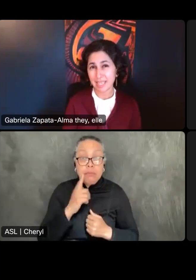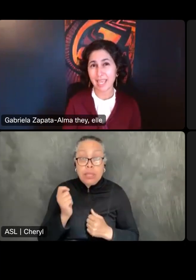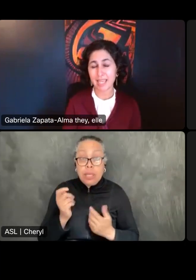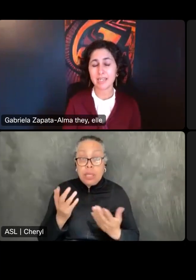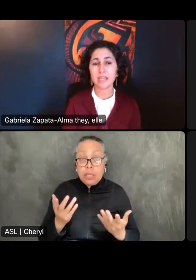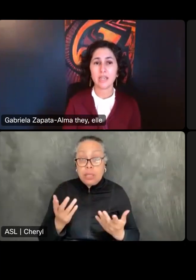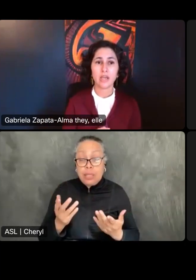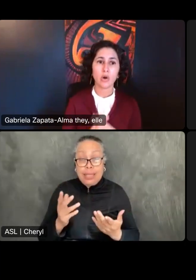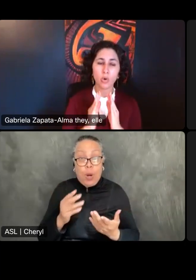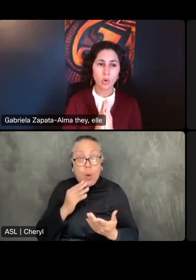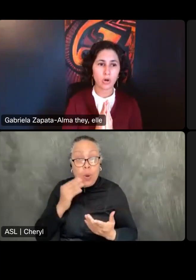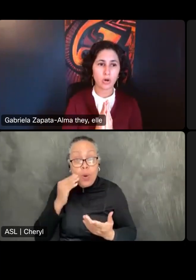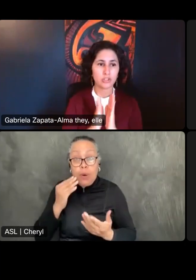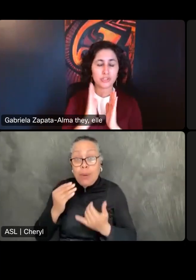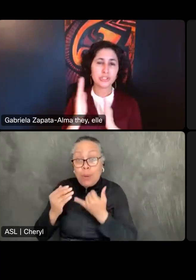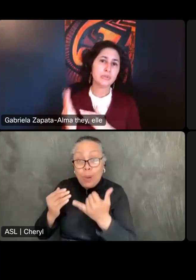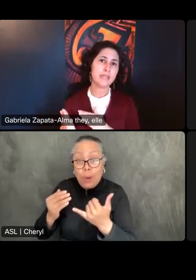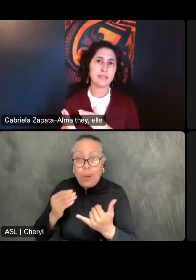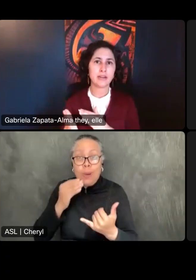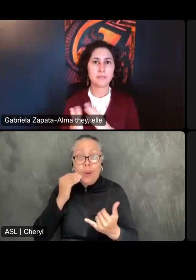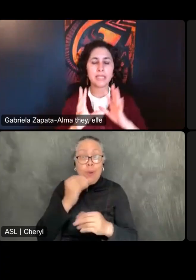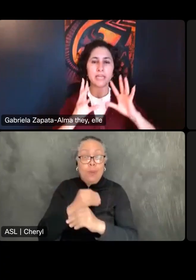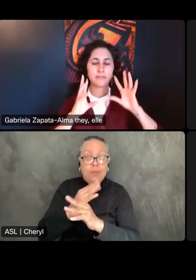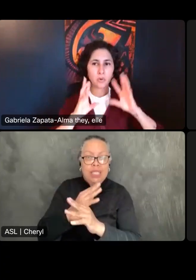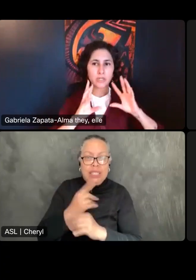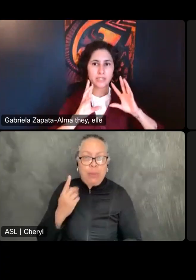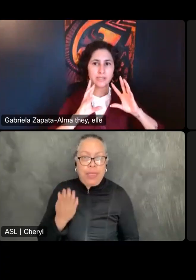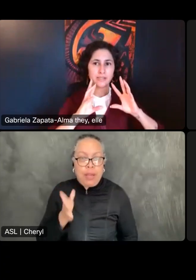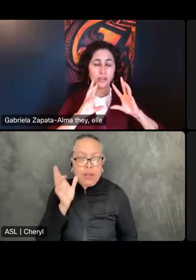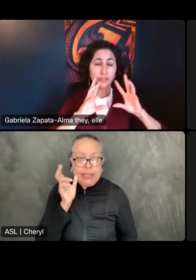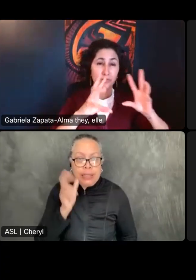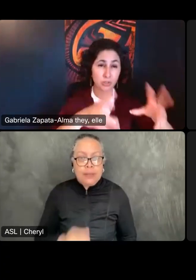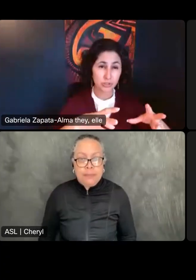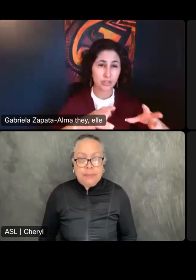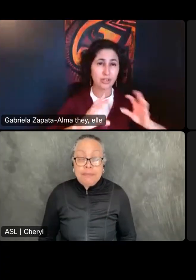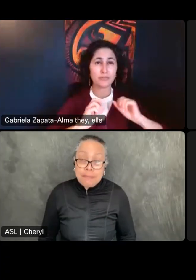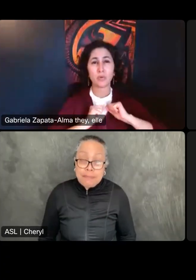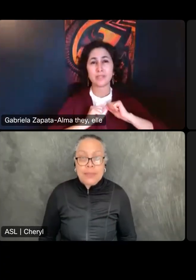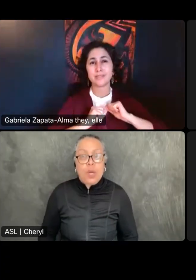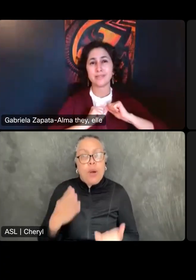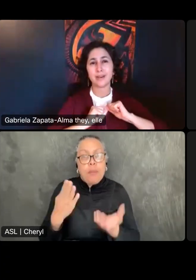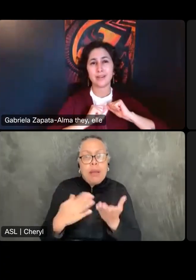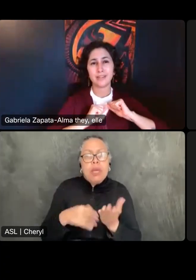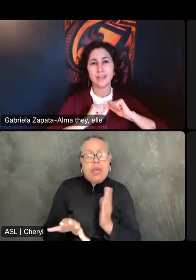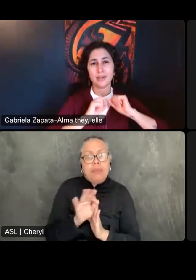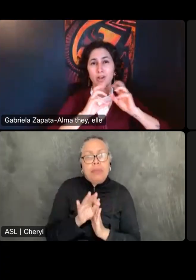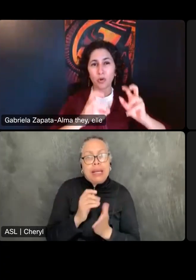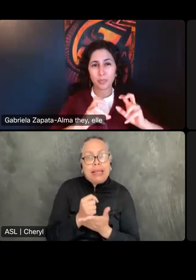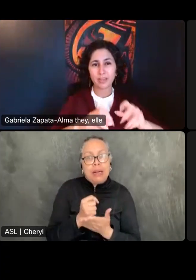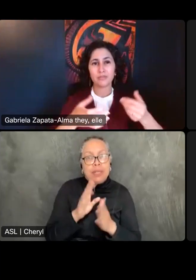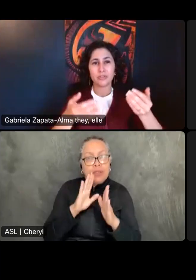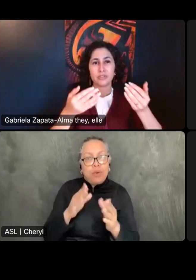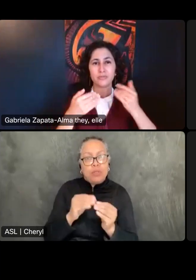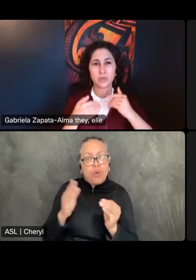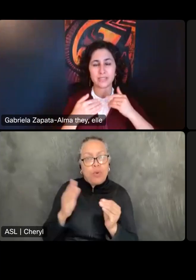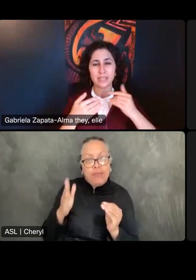listening in, or choosing a therapy that focuses on the future and focuses on